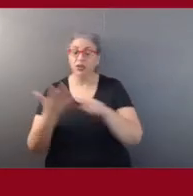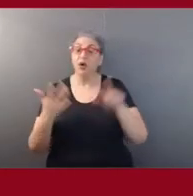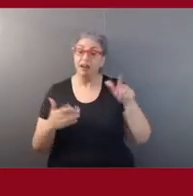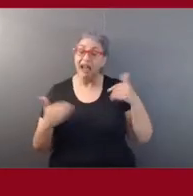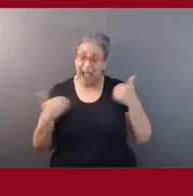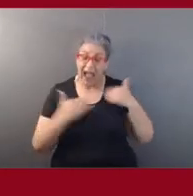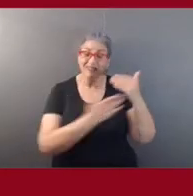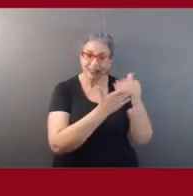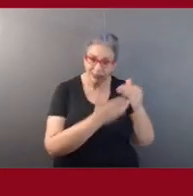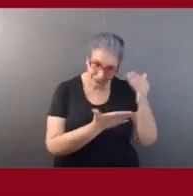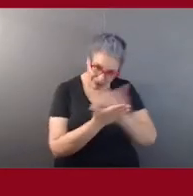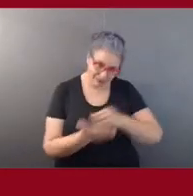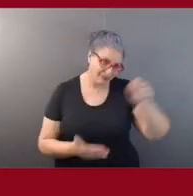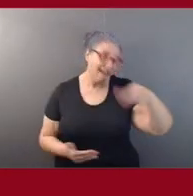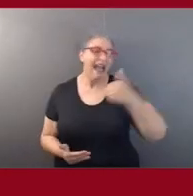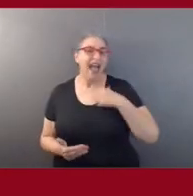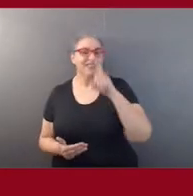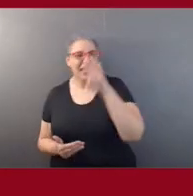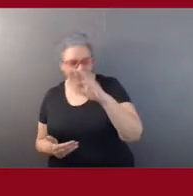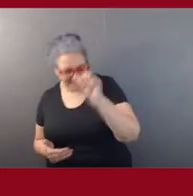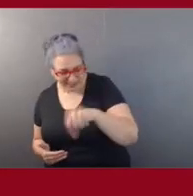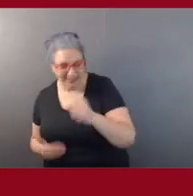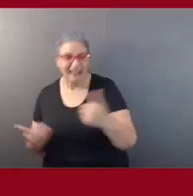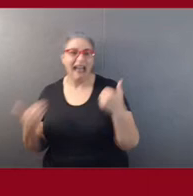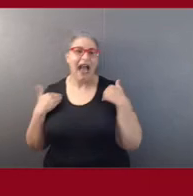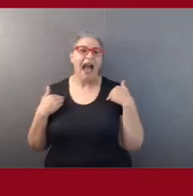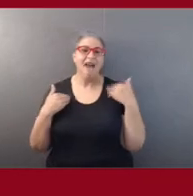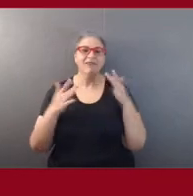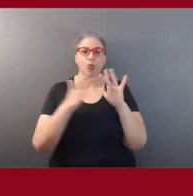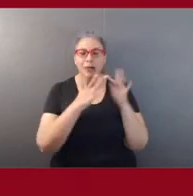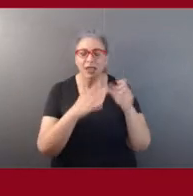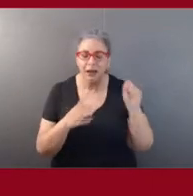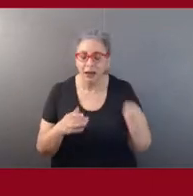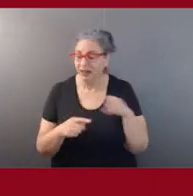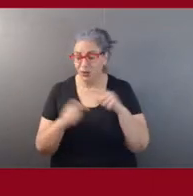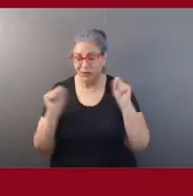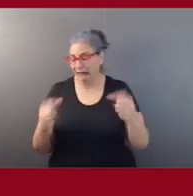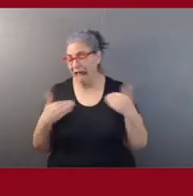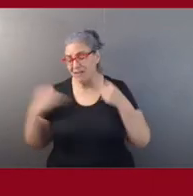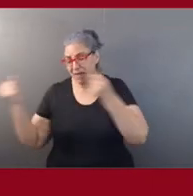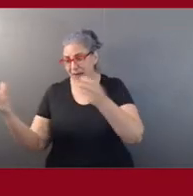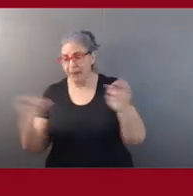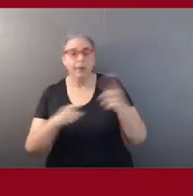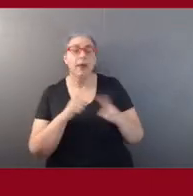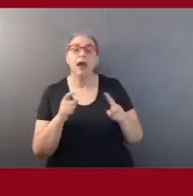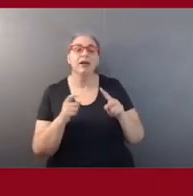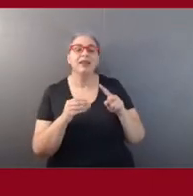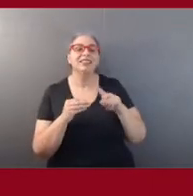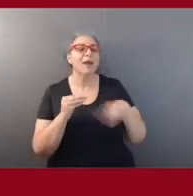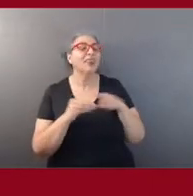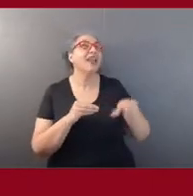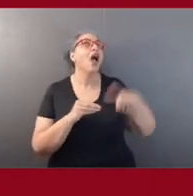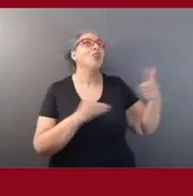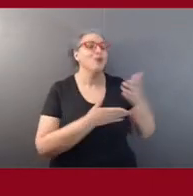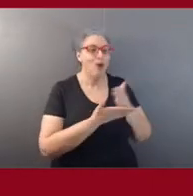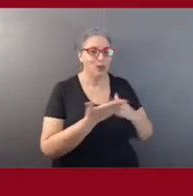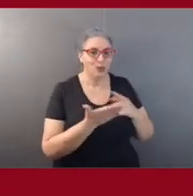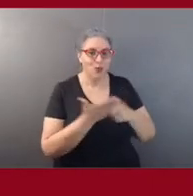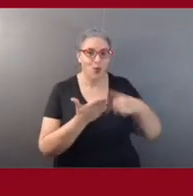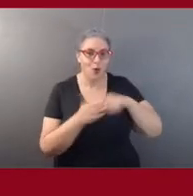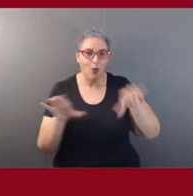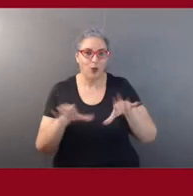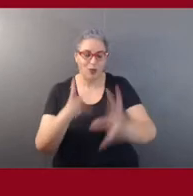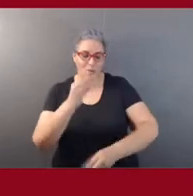and platforms can be here all day and all night, but like, it's also about all the other parts of what we're doing too, to add